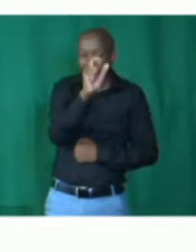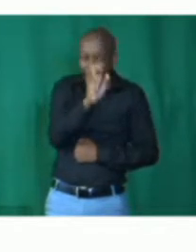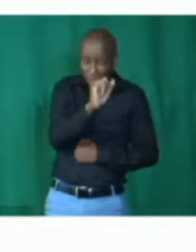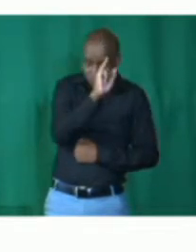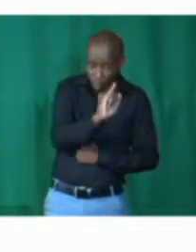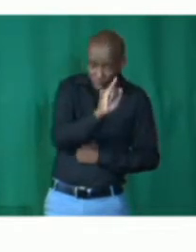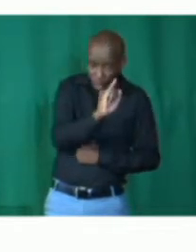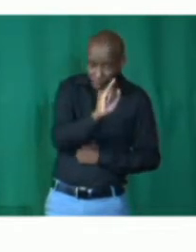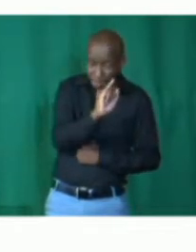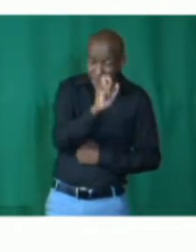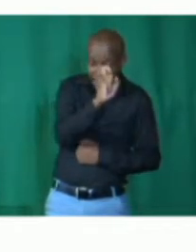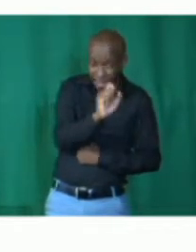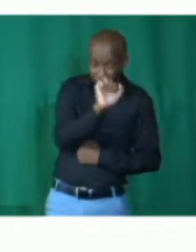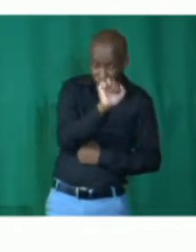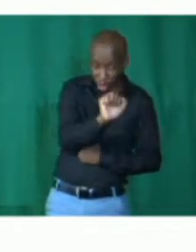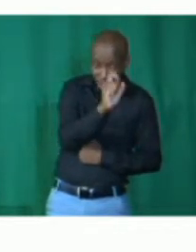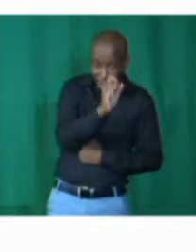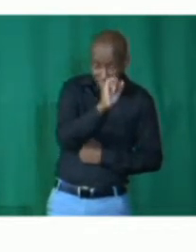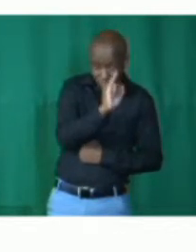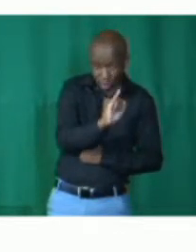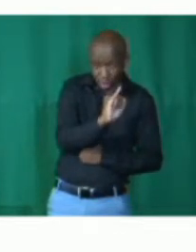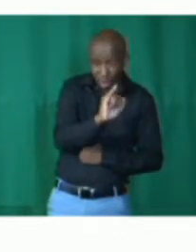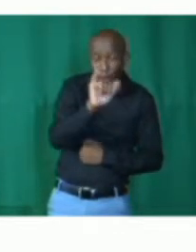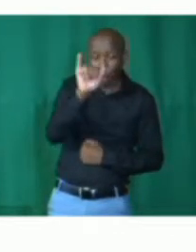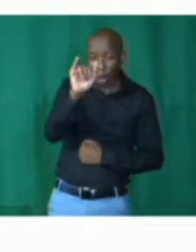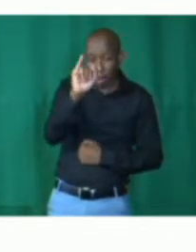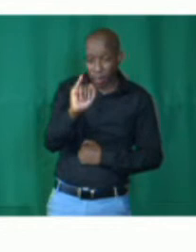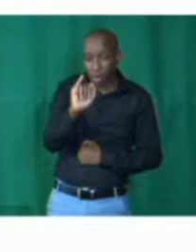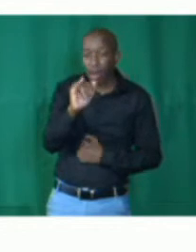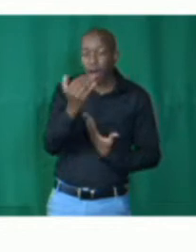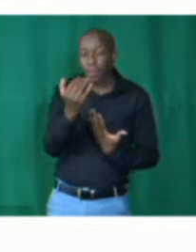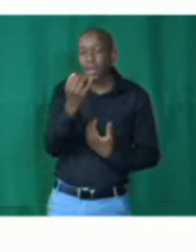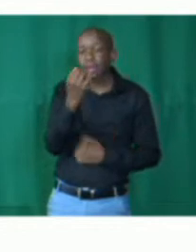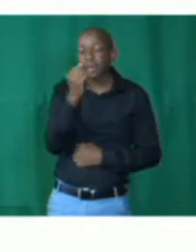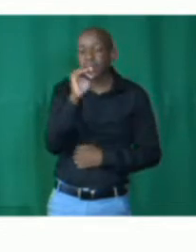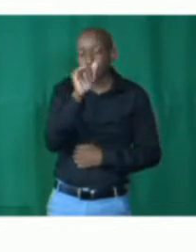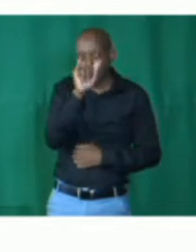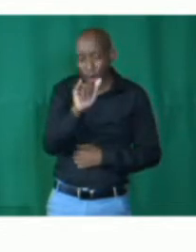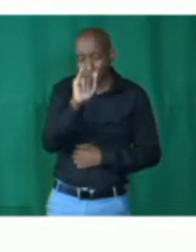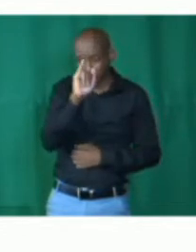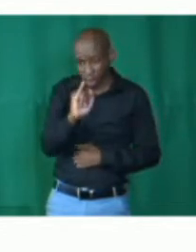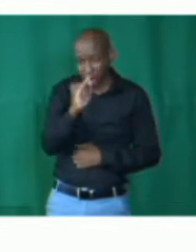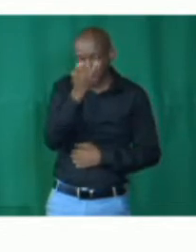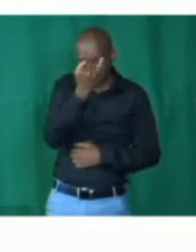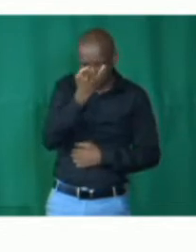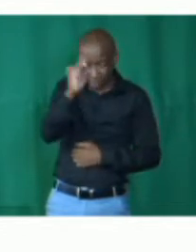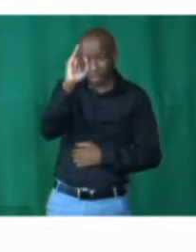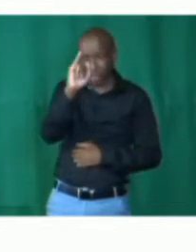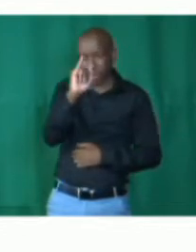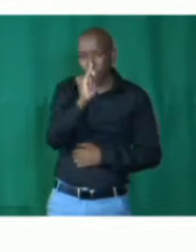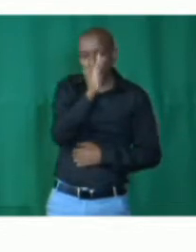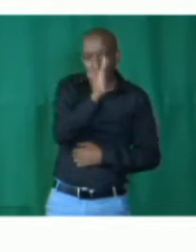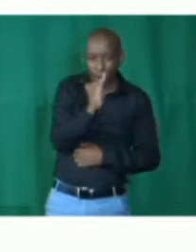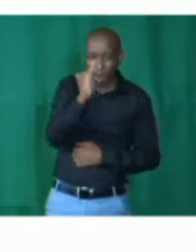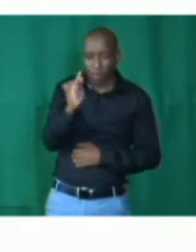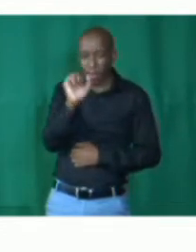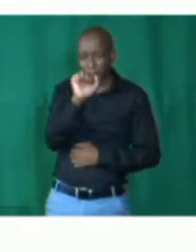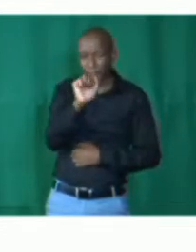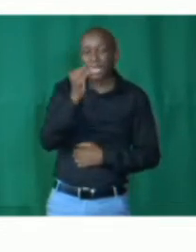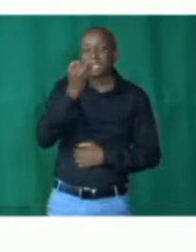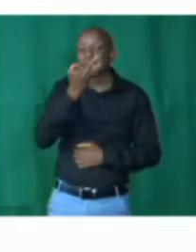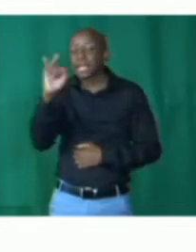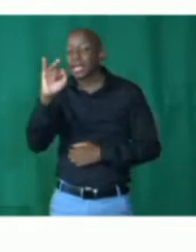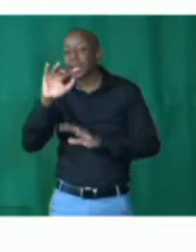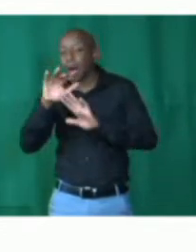x1, the x coordinate to be x1, the y coordinate to be y1, because it's our first coordinate. That's it. Our second